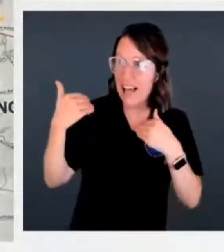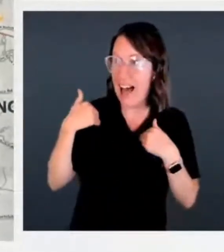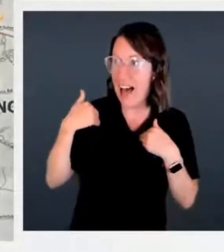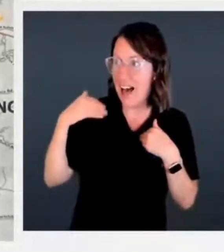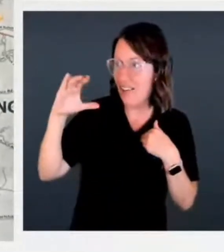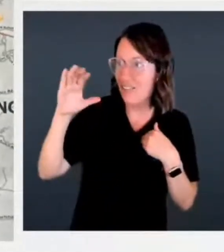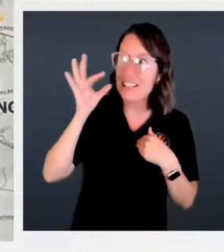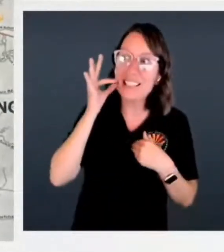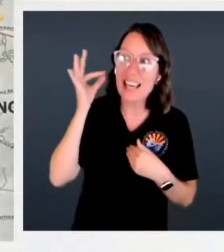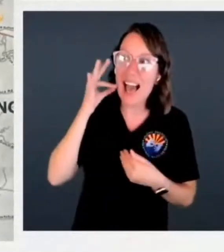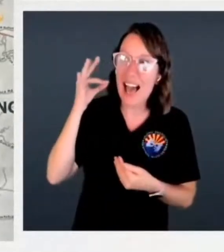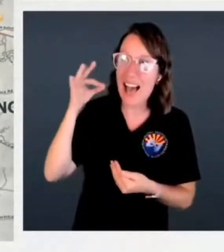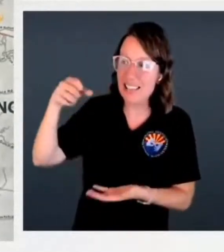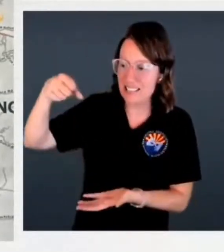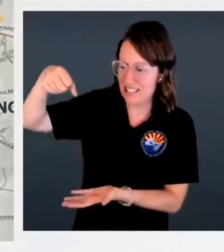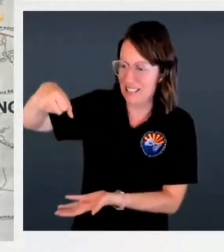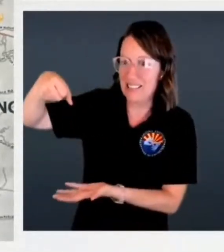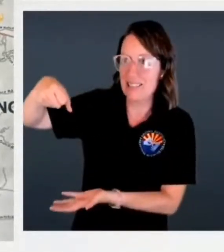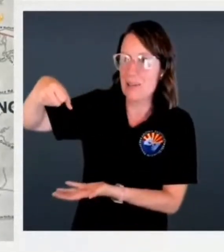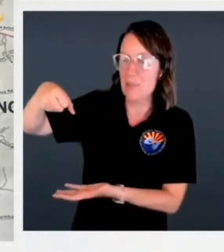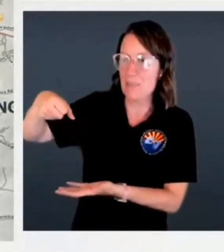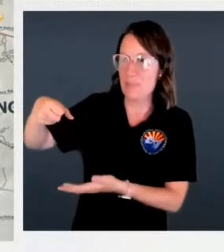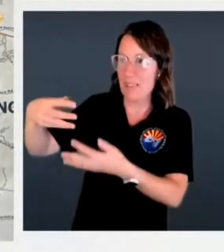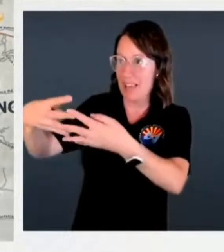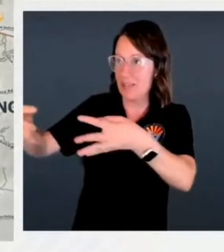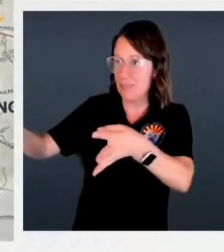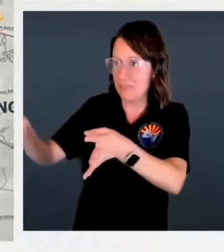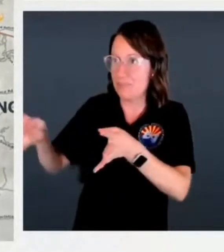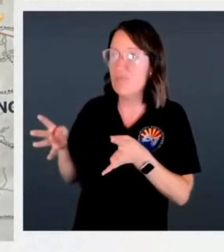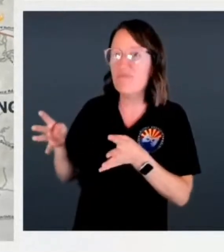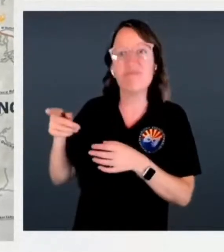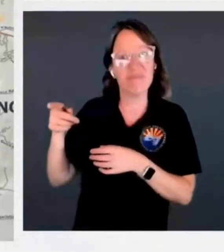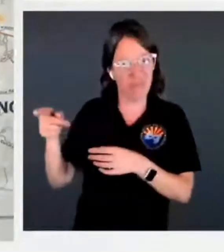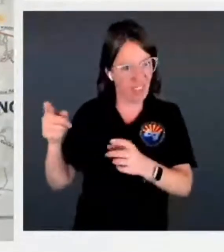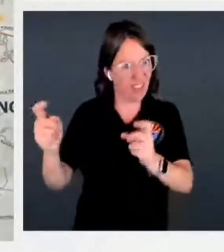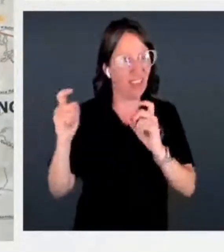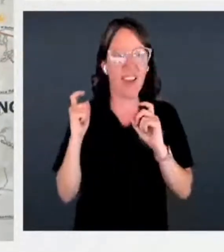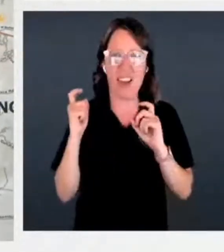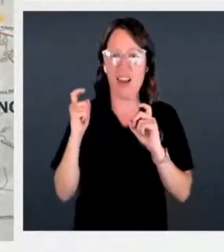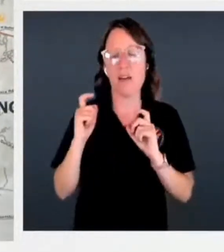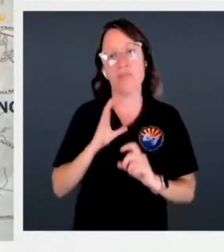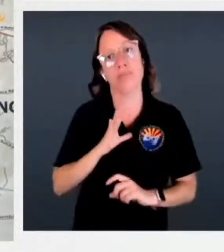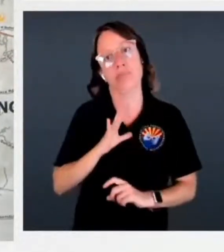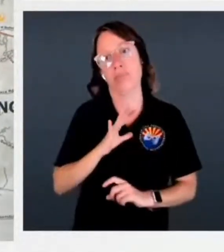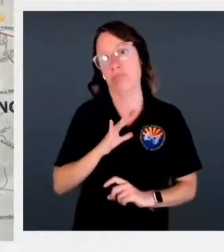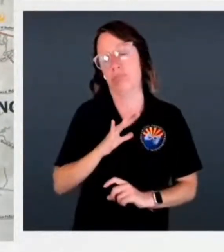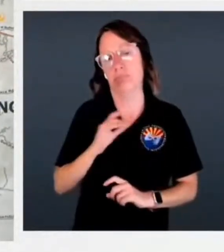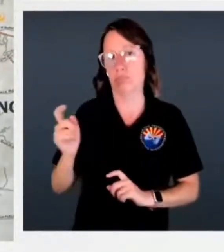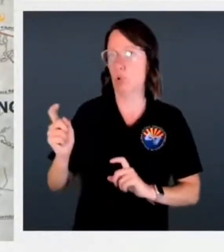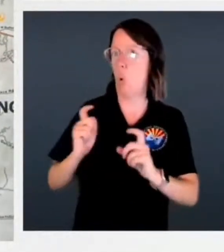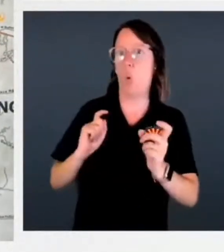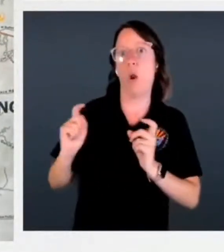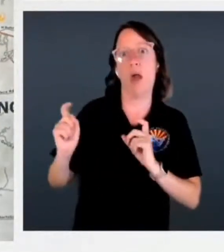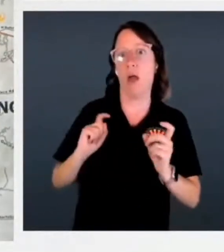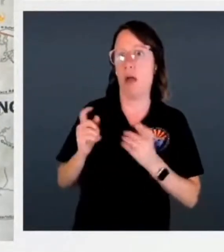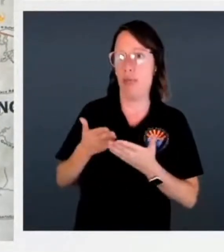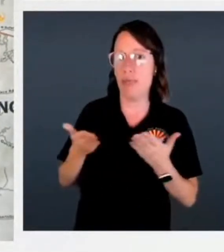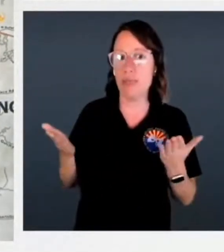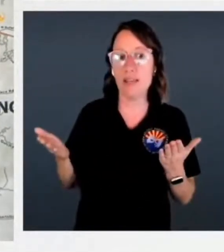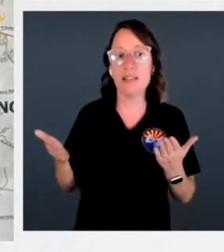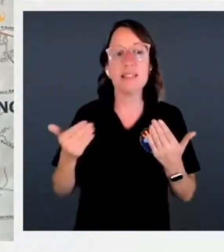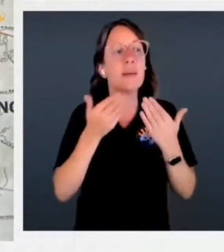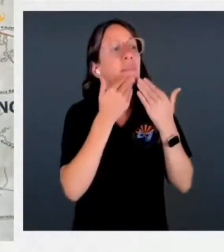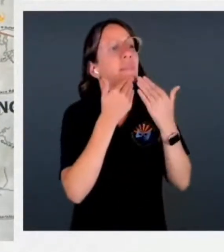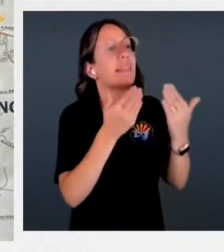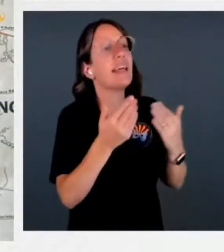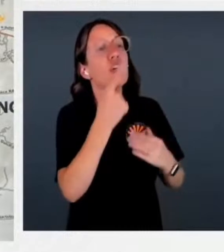lo and behold, we have a whole bunch of cat crates from our VOAD. So outstanding group. Also, real quick, I want to say thank you to our partners at Red